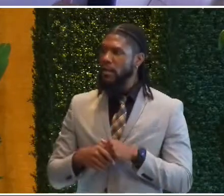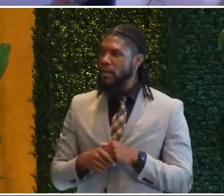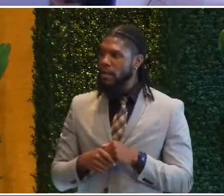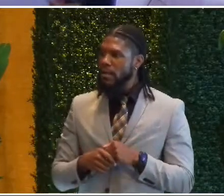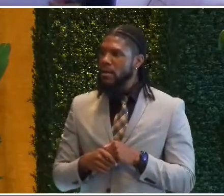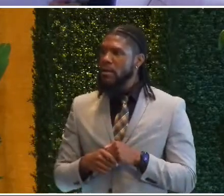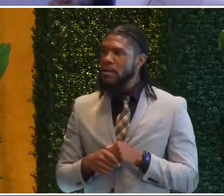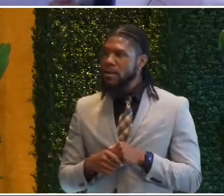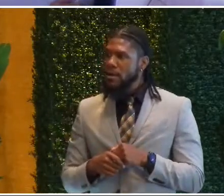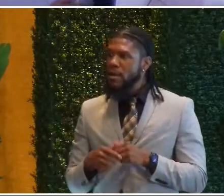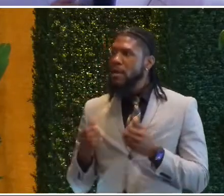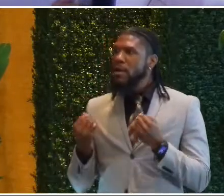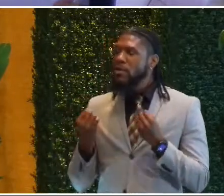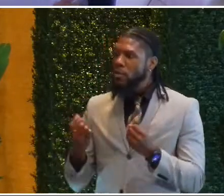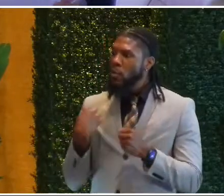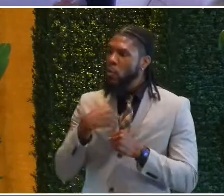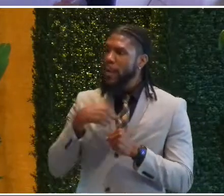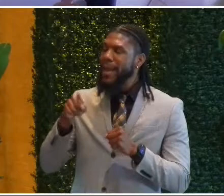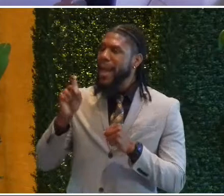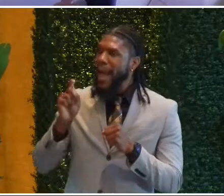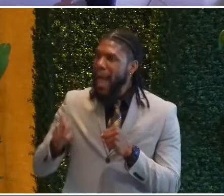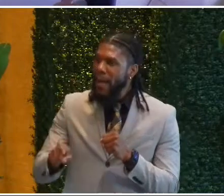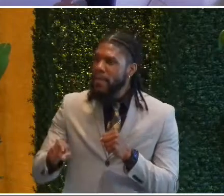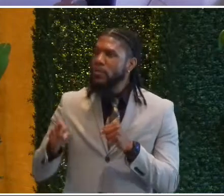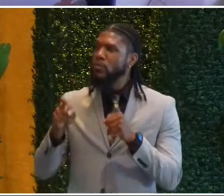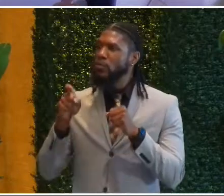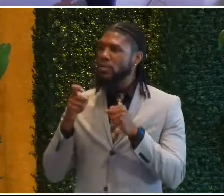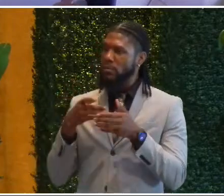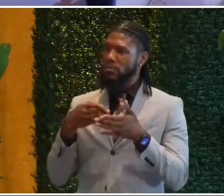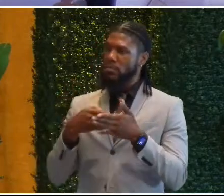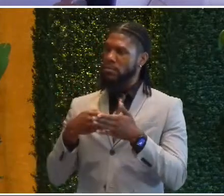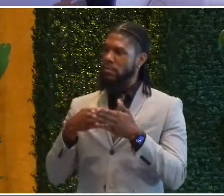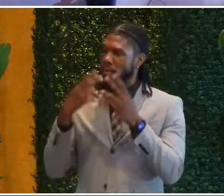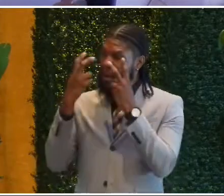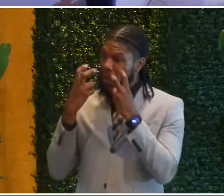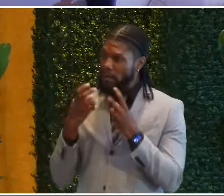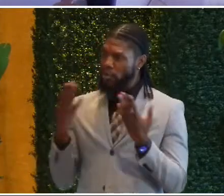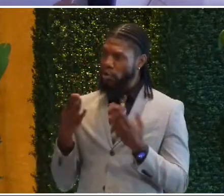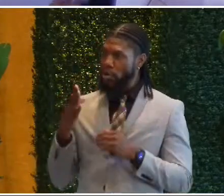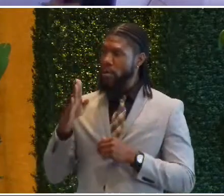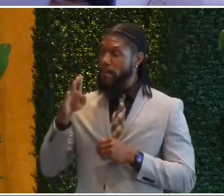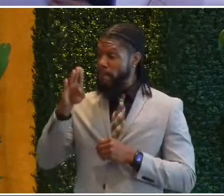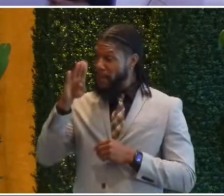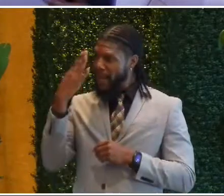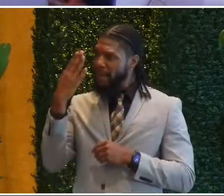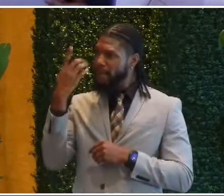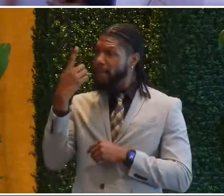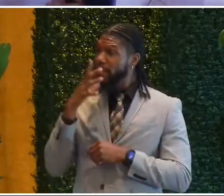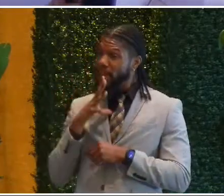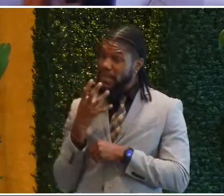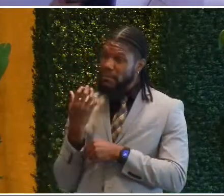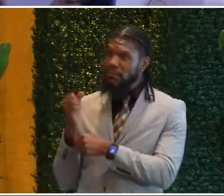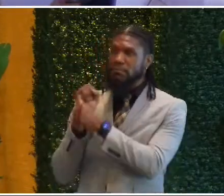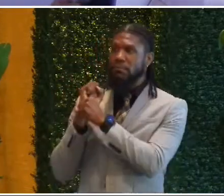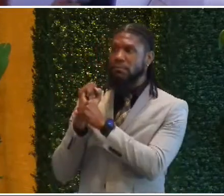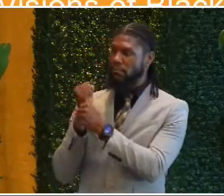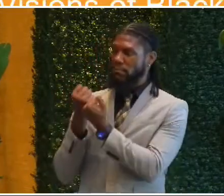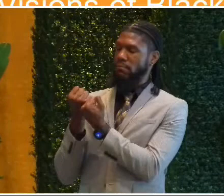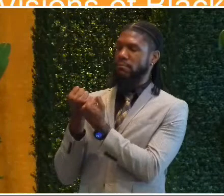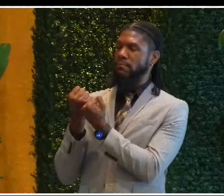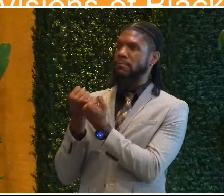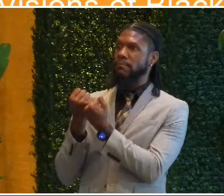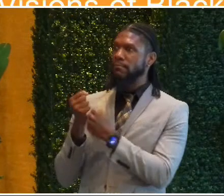way. So you have got to be anti-capitalist if you're a Black feminist, because otherwise we are going to be run into